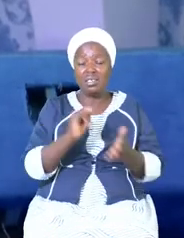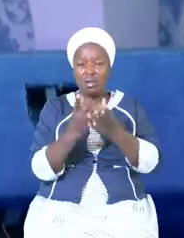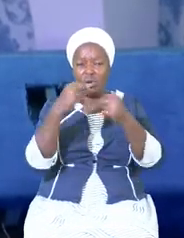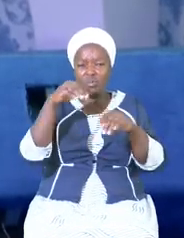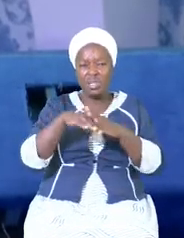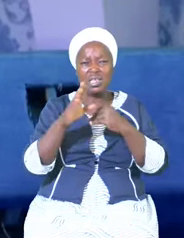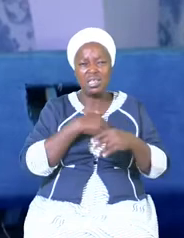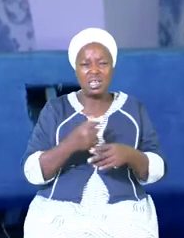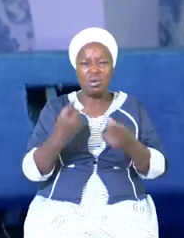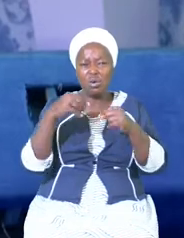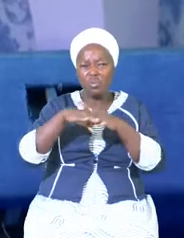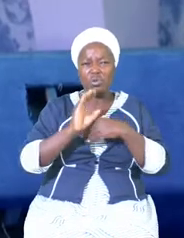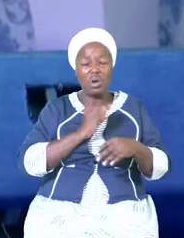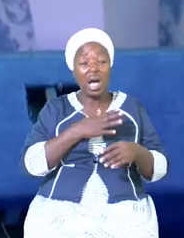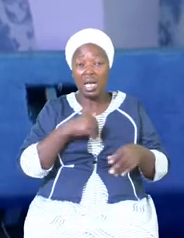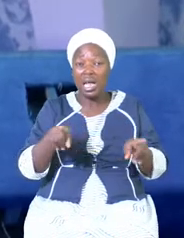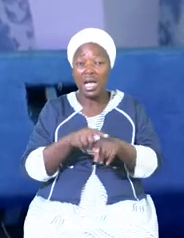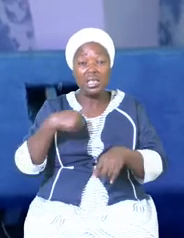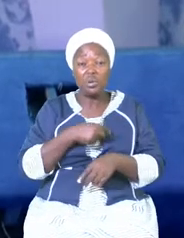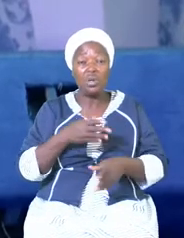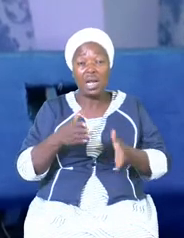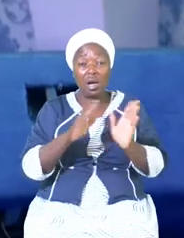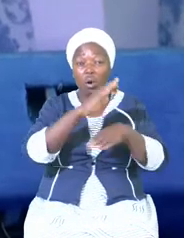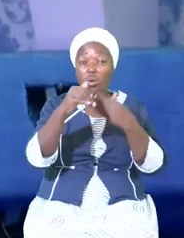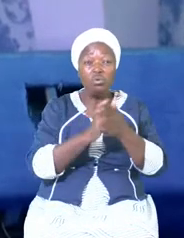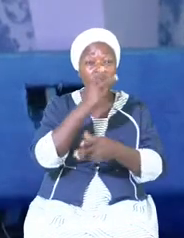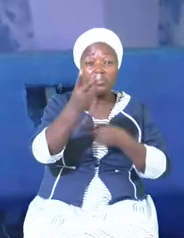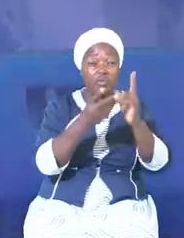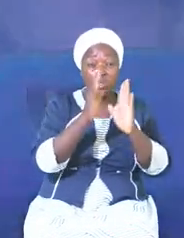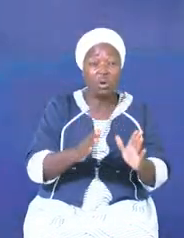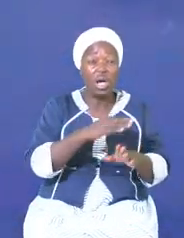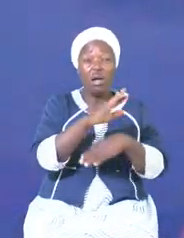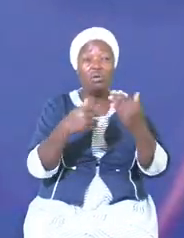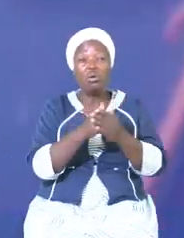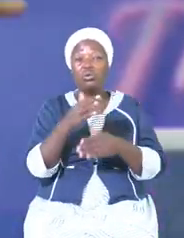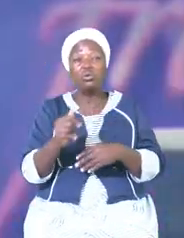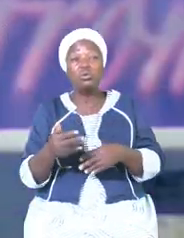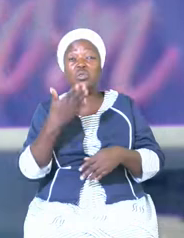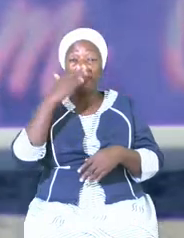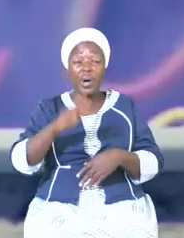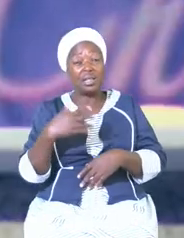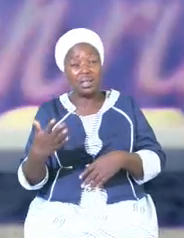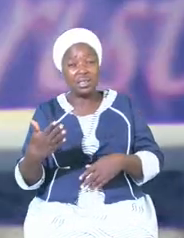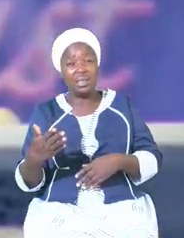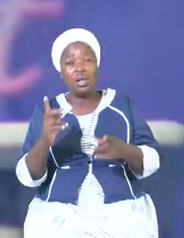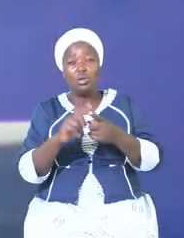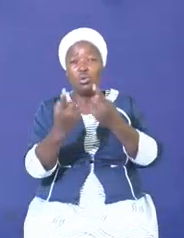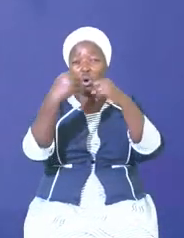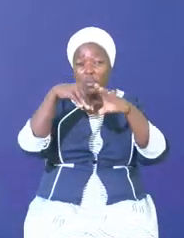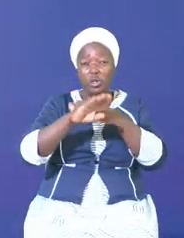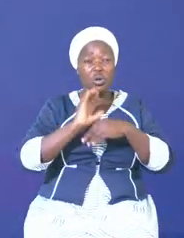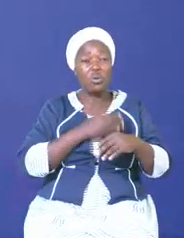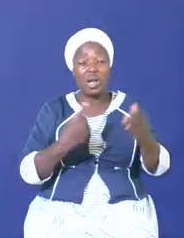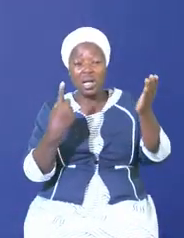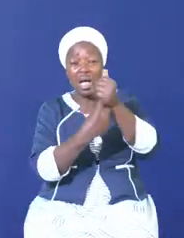we allow those strangers and those strange elements, ensnaring strangers and